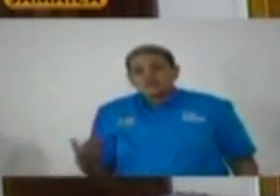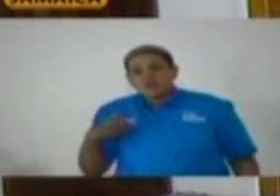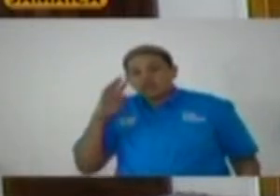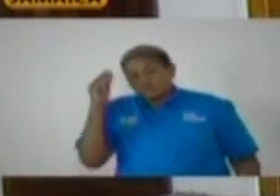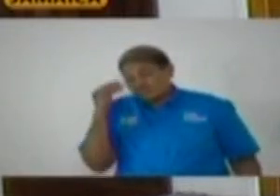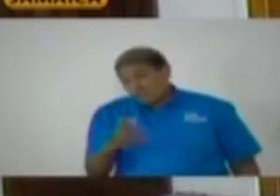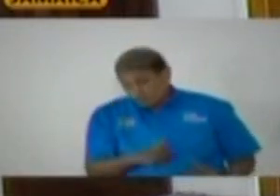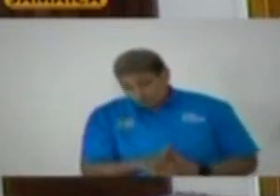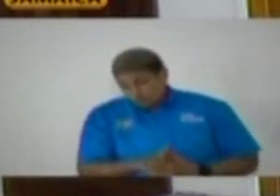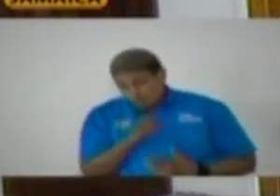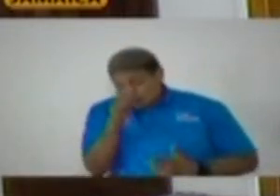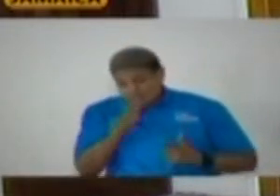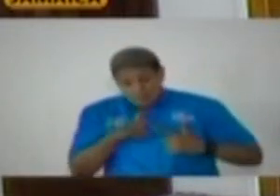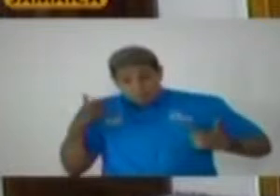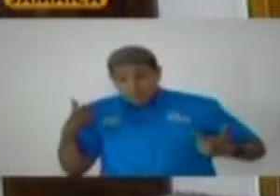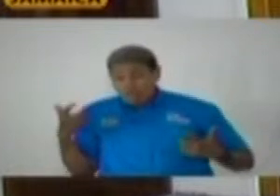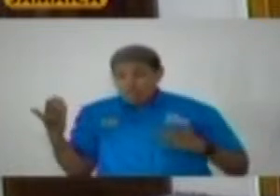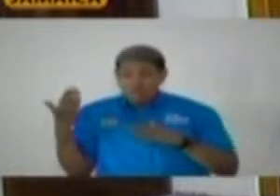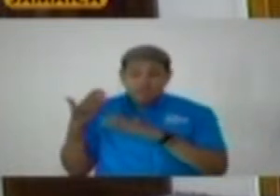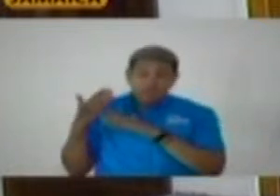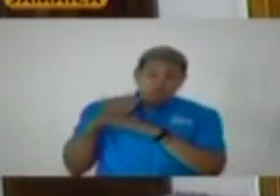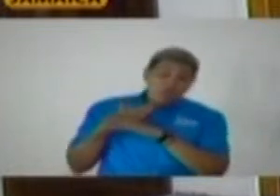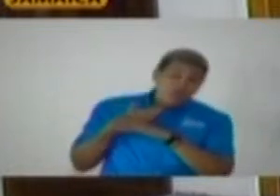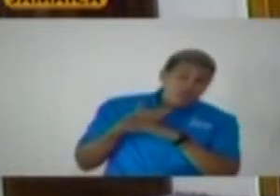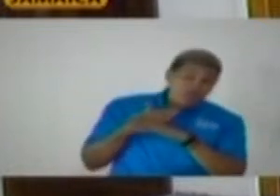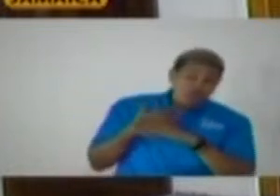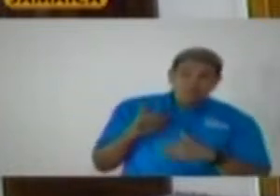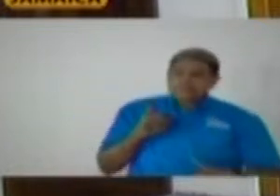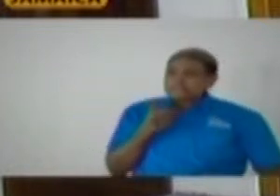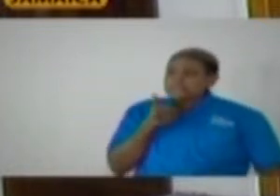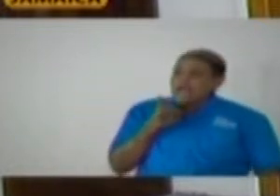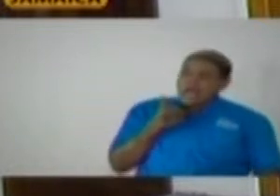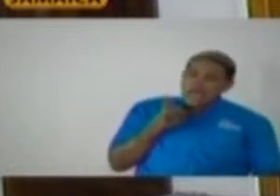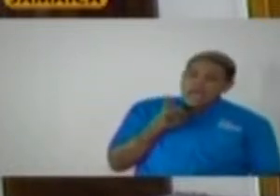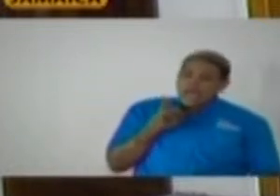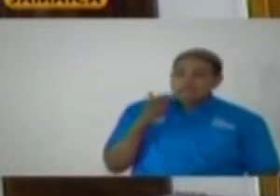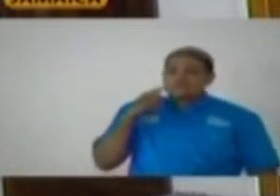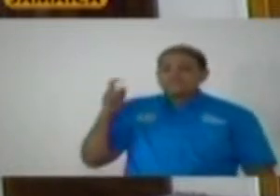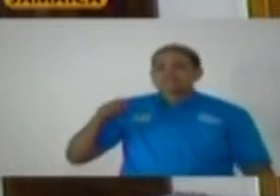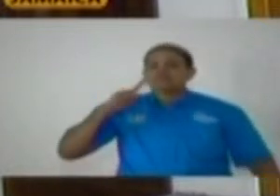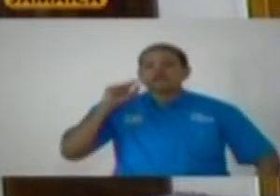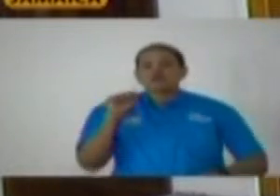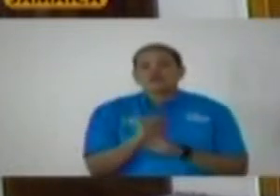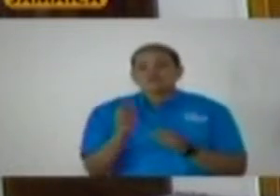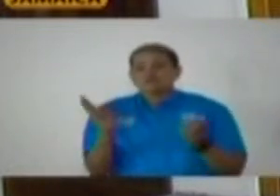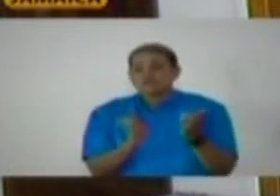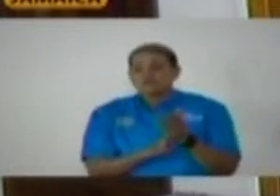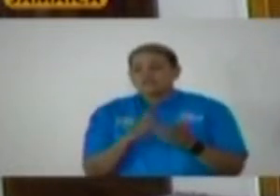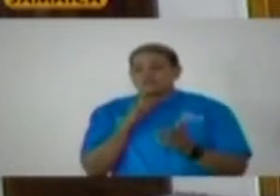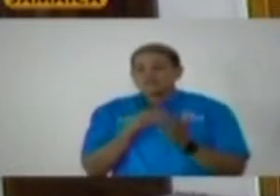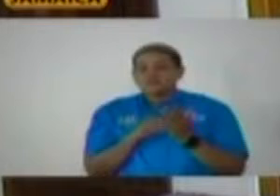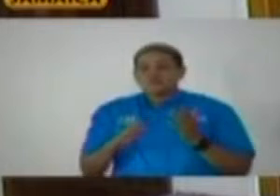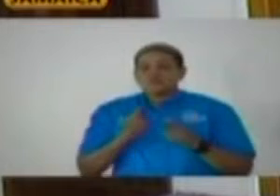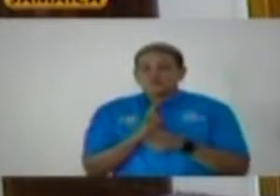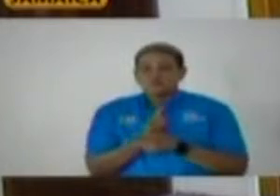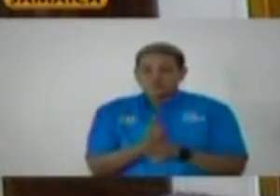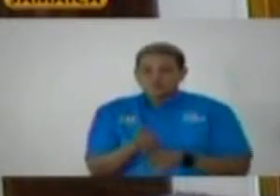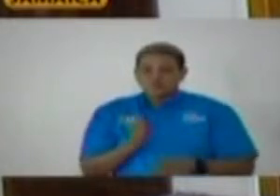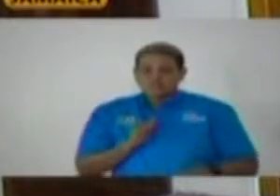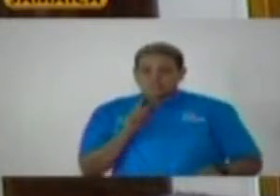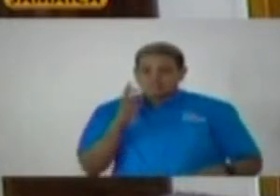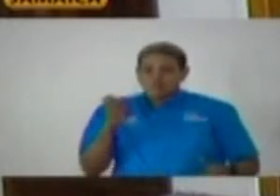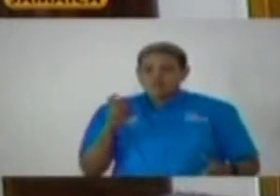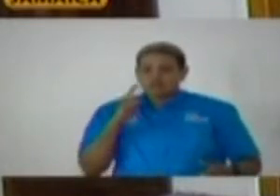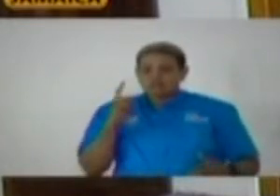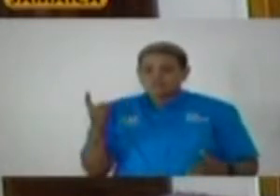tell you, one of the biggest impediments for them is the need for a guarantor at the student loan level. So I want